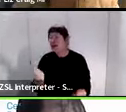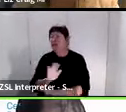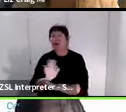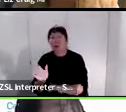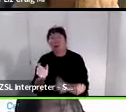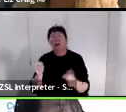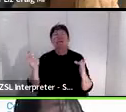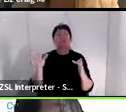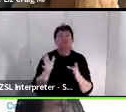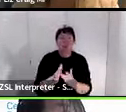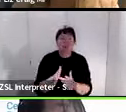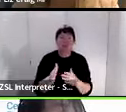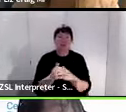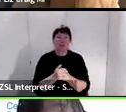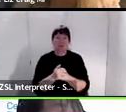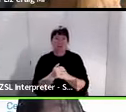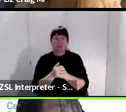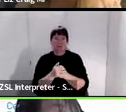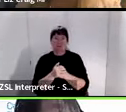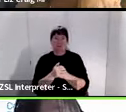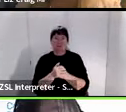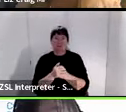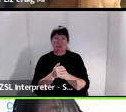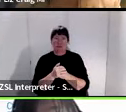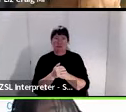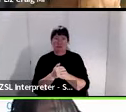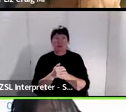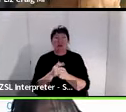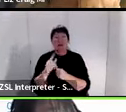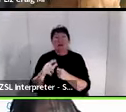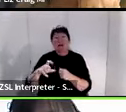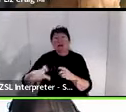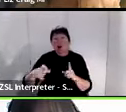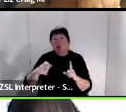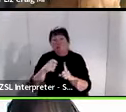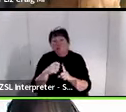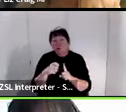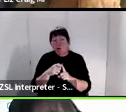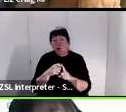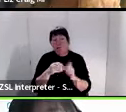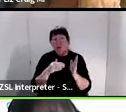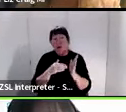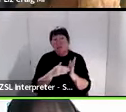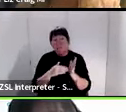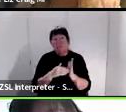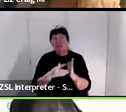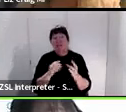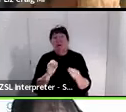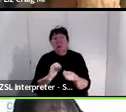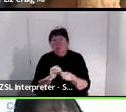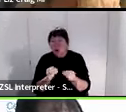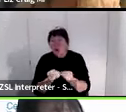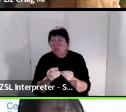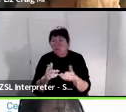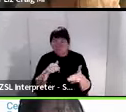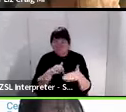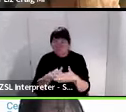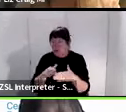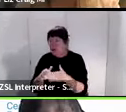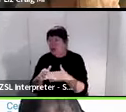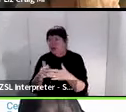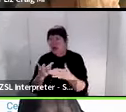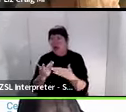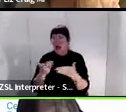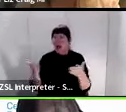Our people with CP, our members struggle with the built environment to get into places they need to get